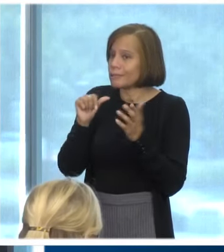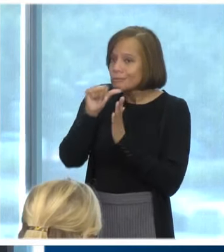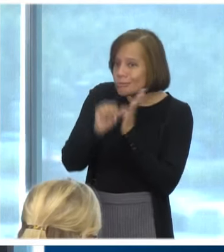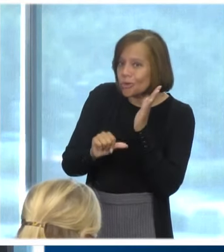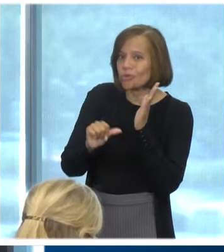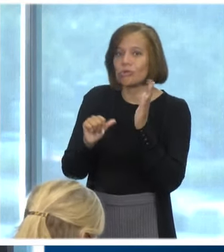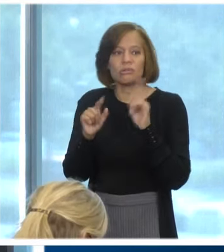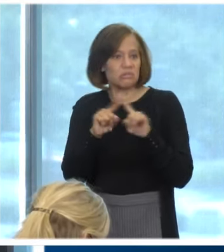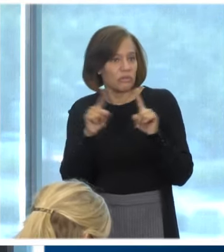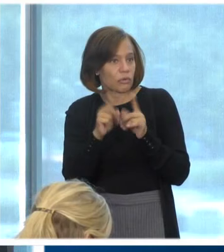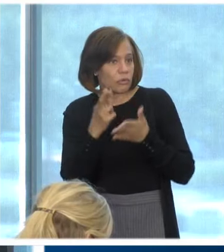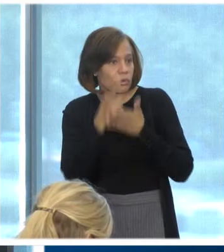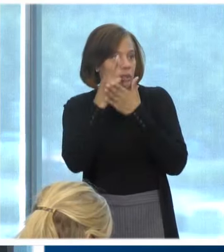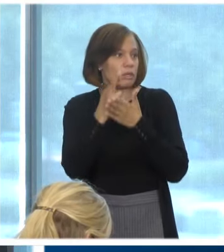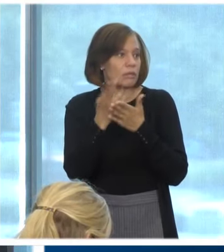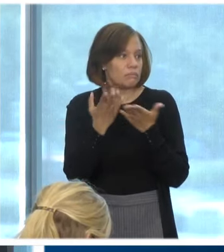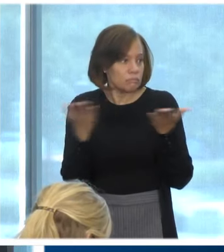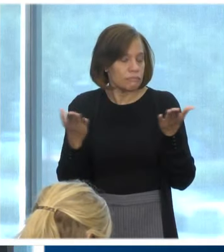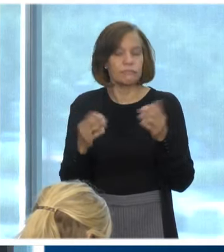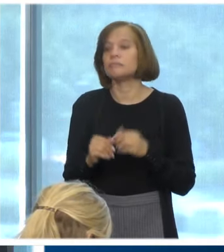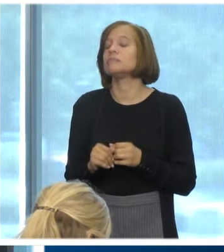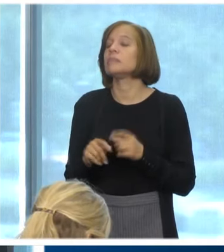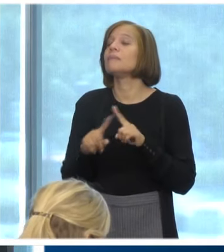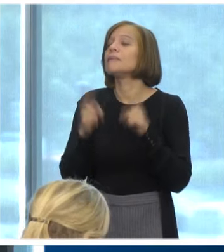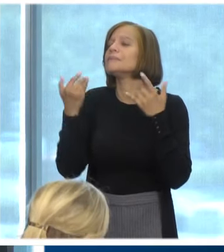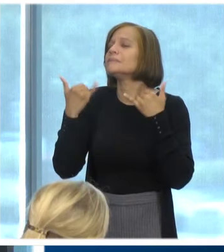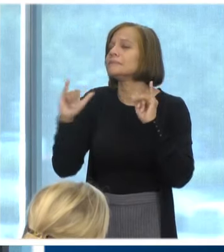undergoing rehabilitation. But still, these